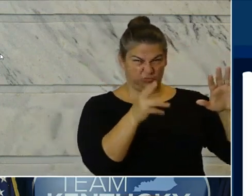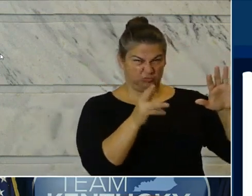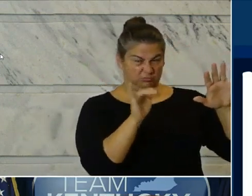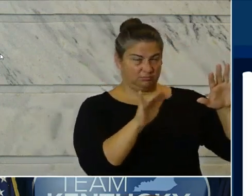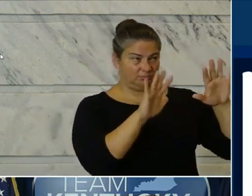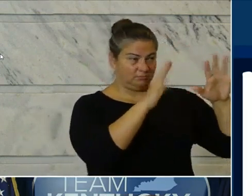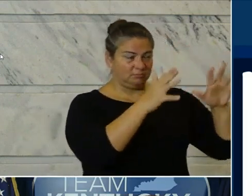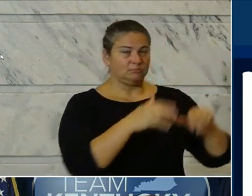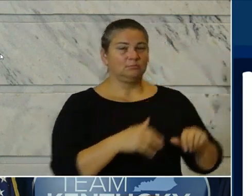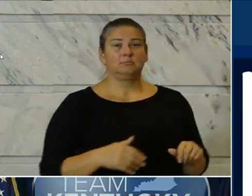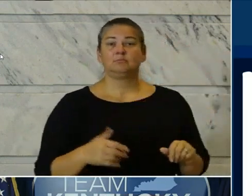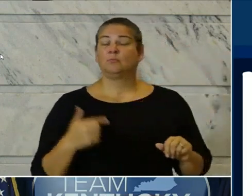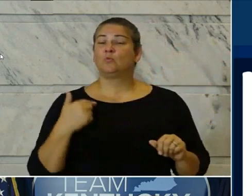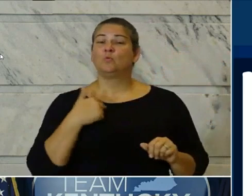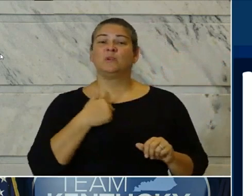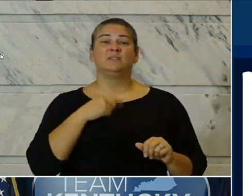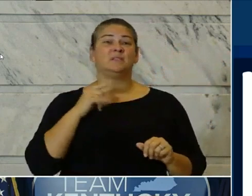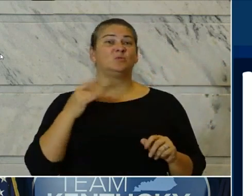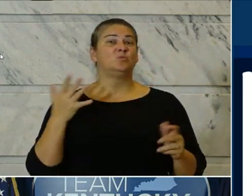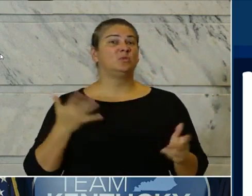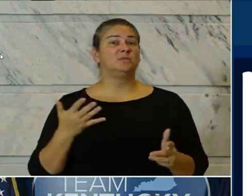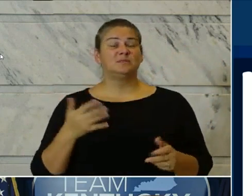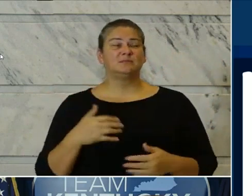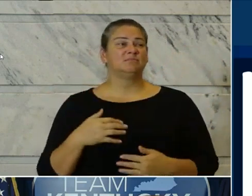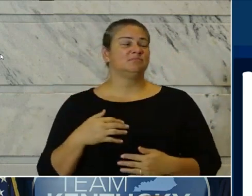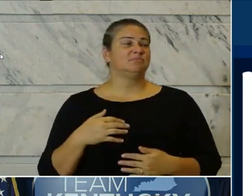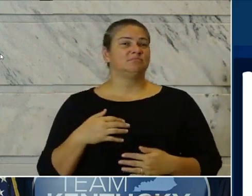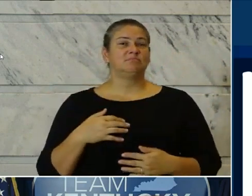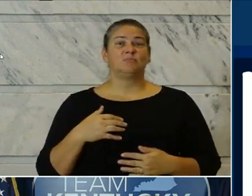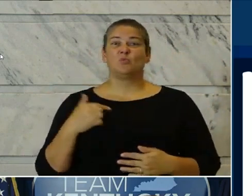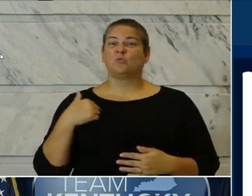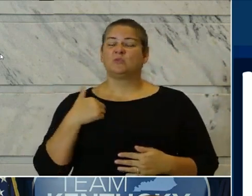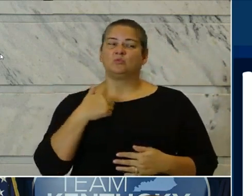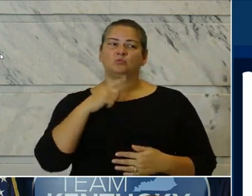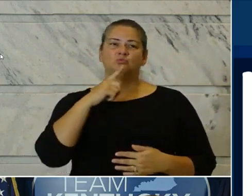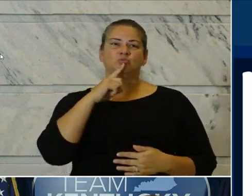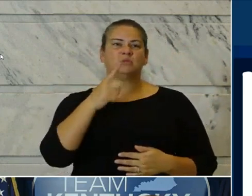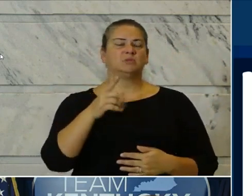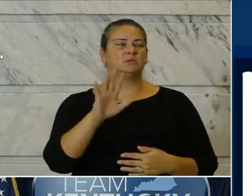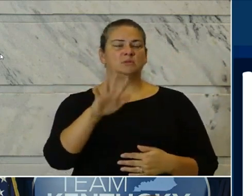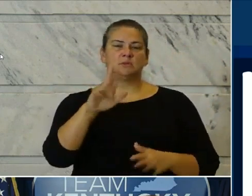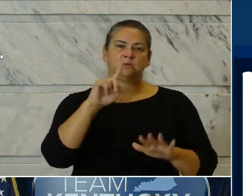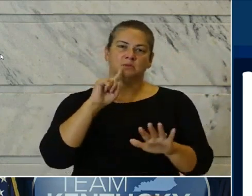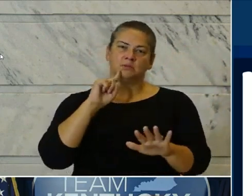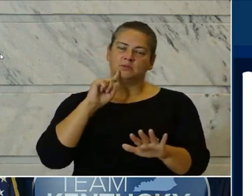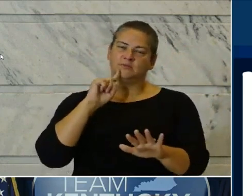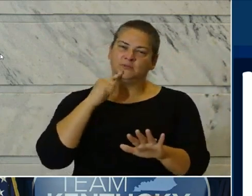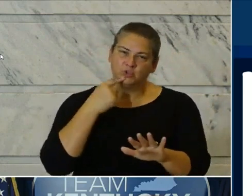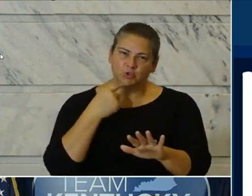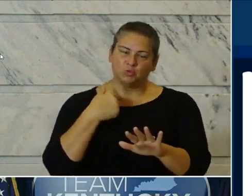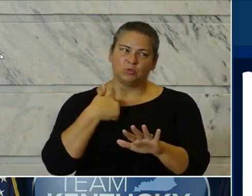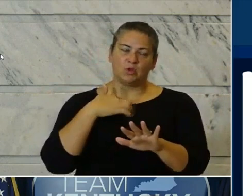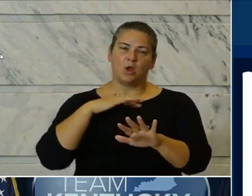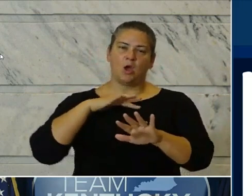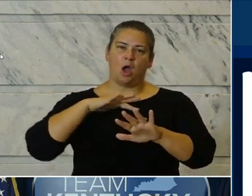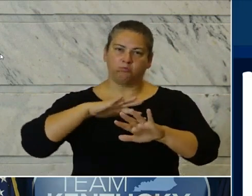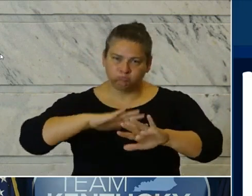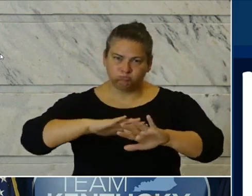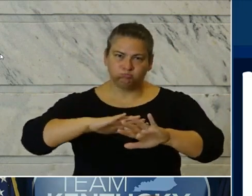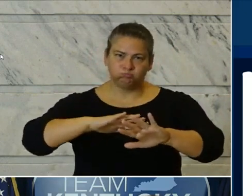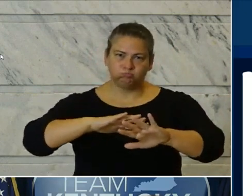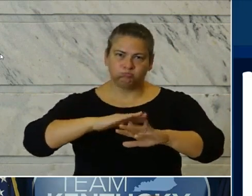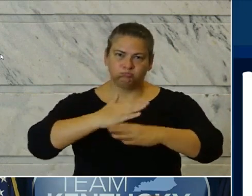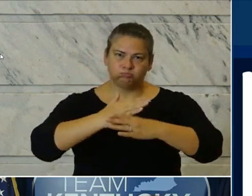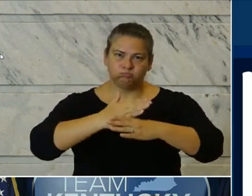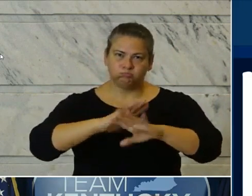few times in history. We took some really even severe steps. In being